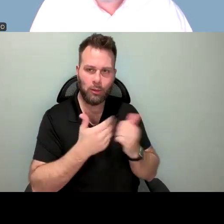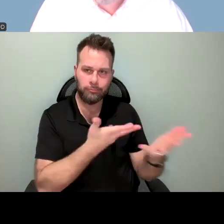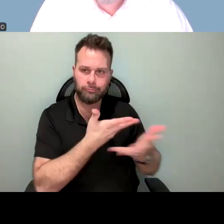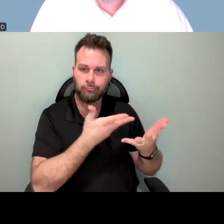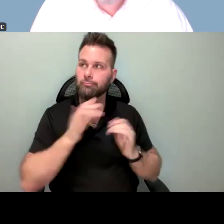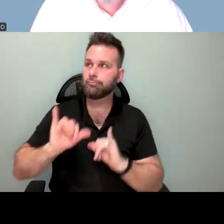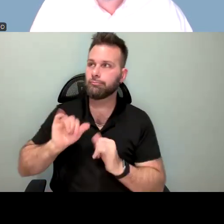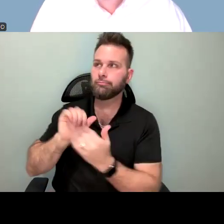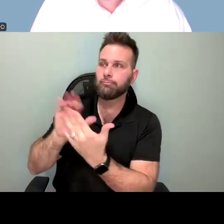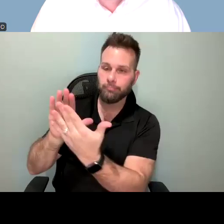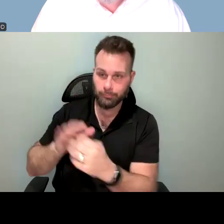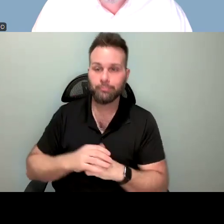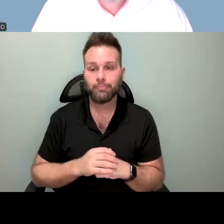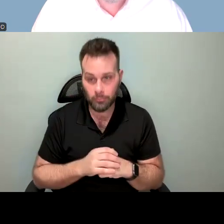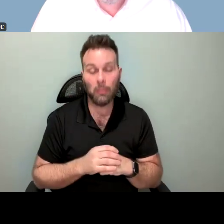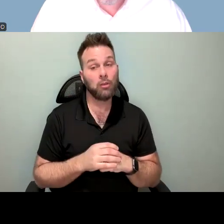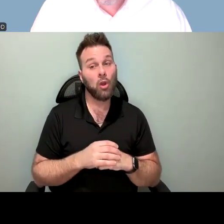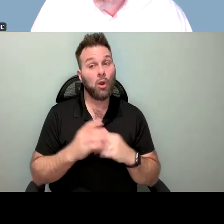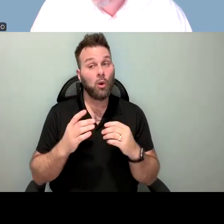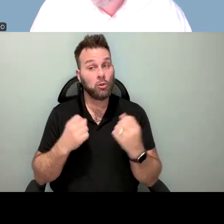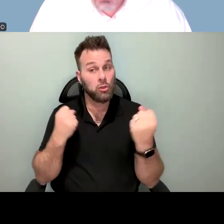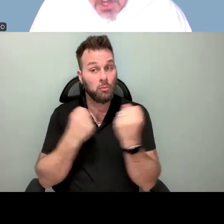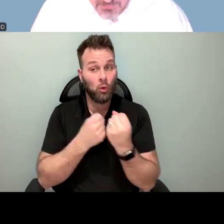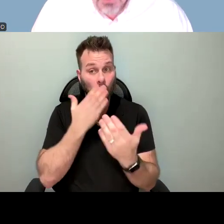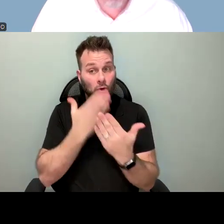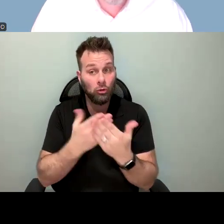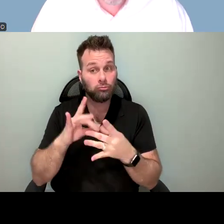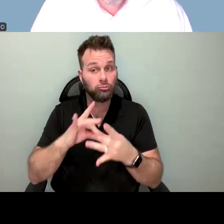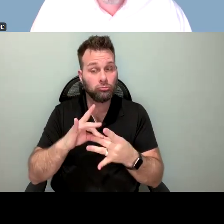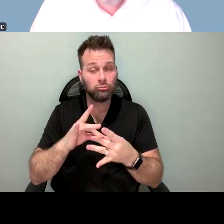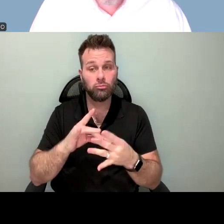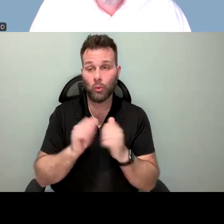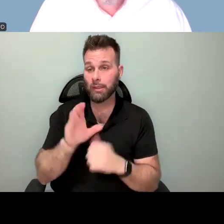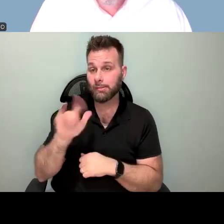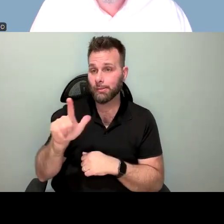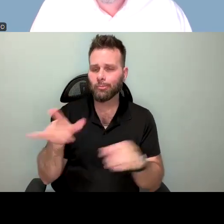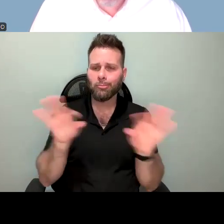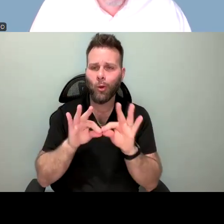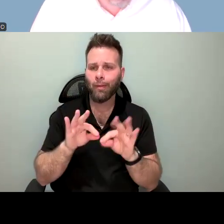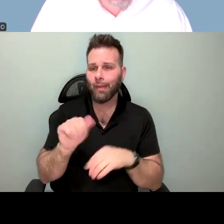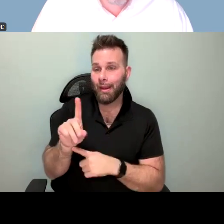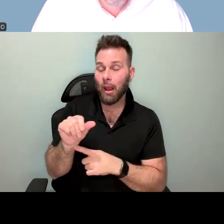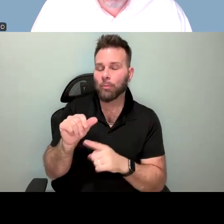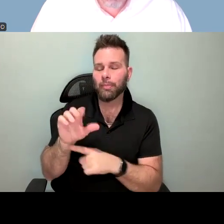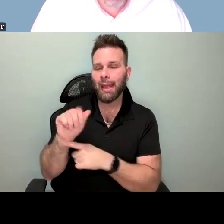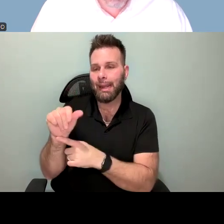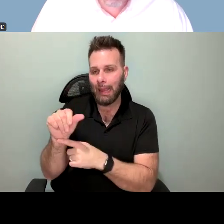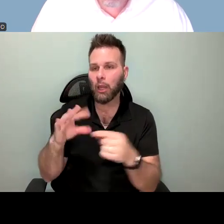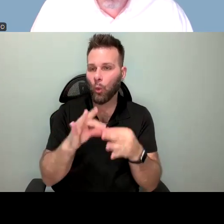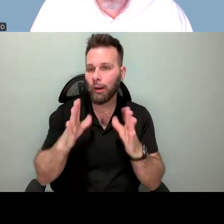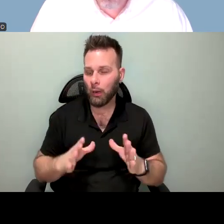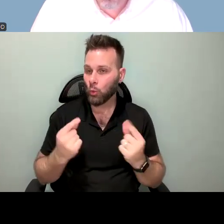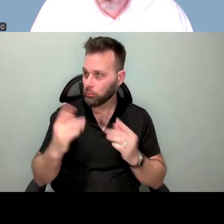Again, to foster an effective partnership, CODs should reach out to the local ADA coordinator, arrange regular joint meetings where